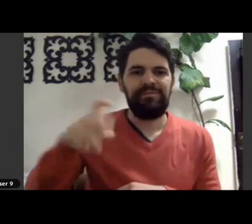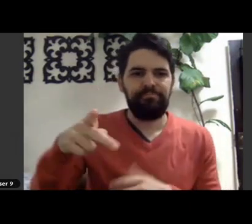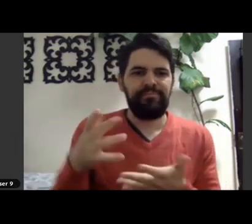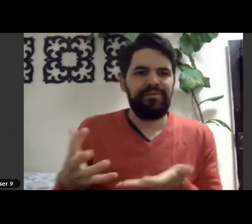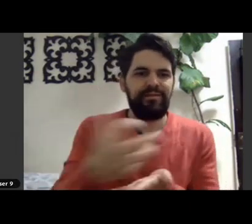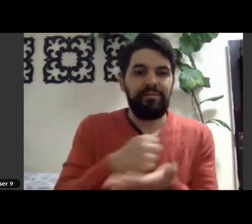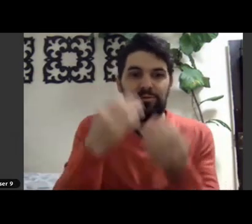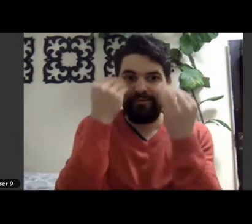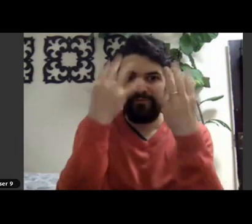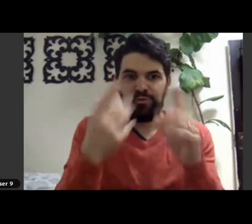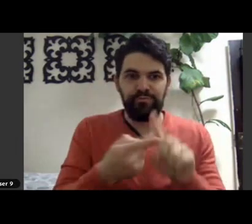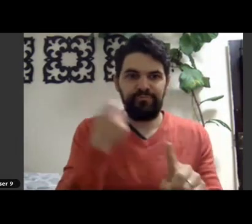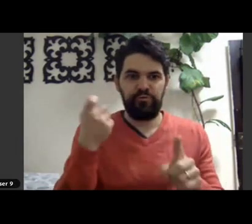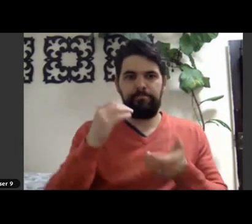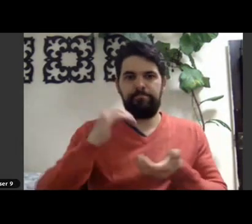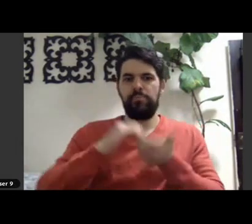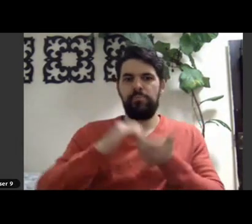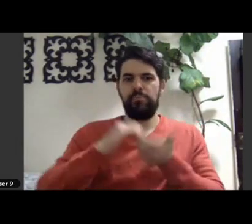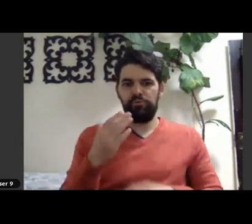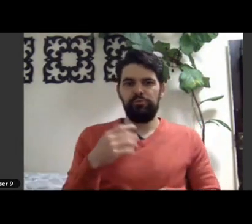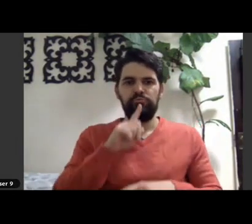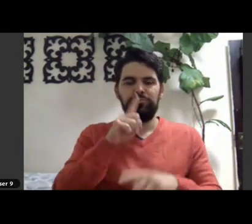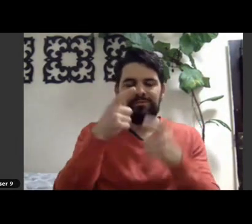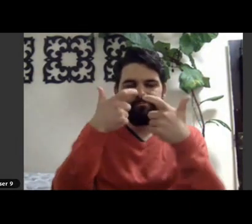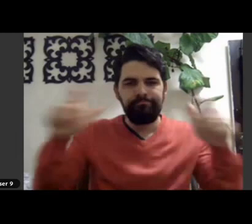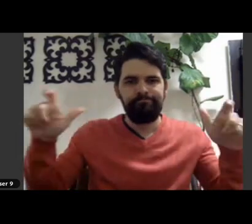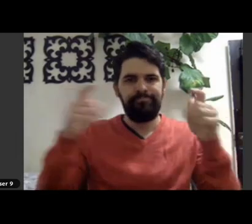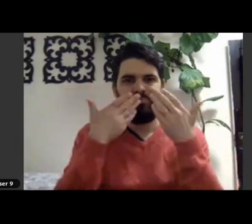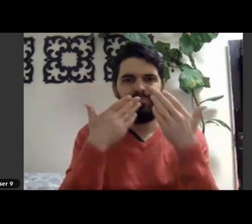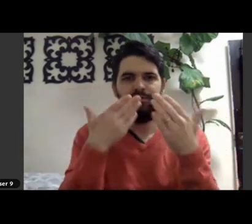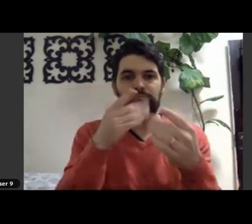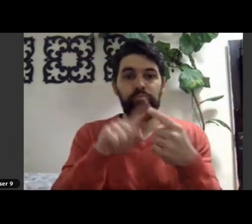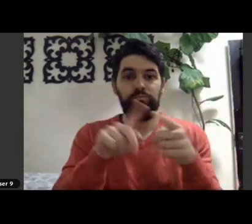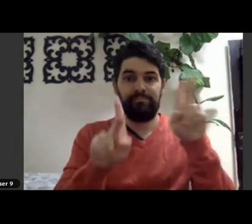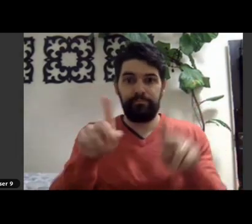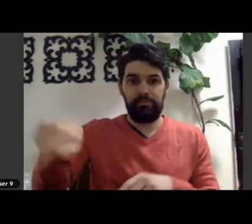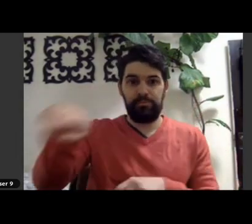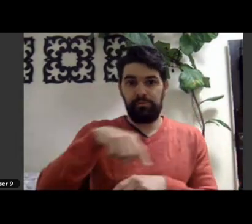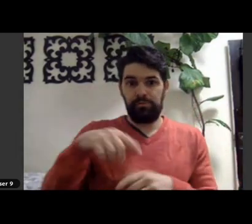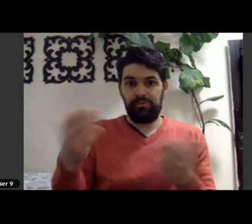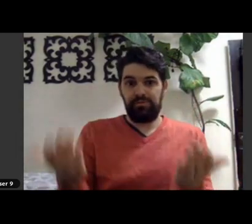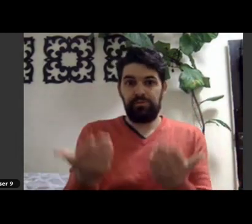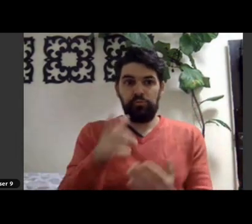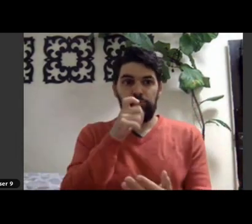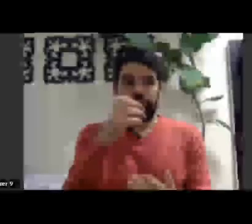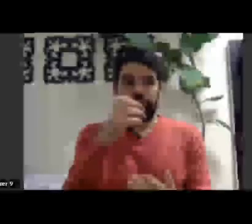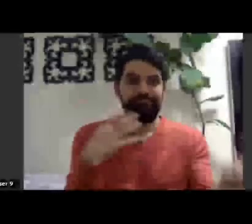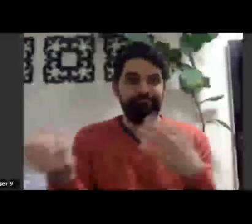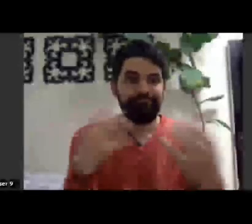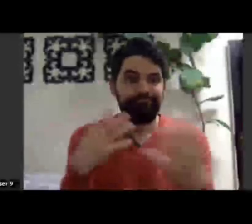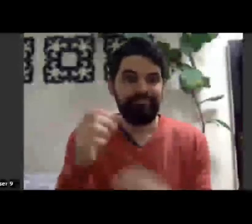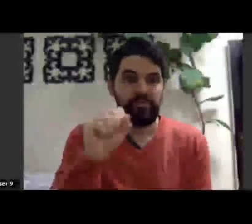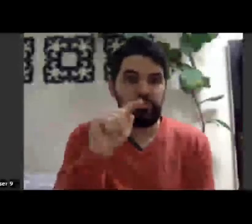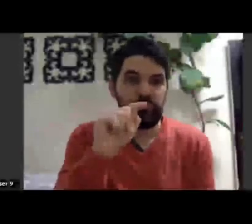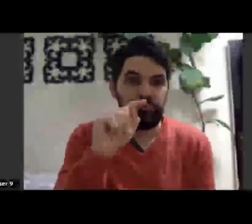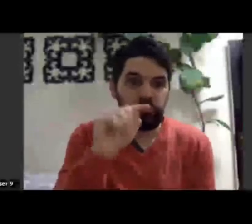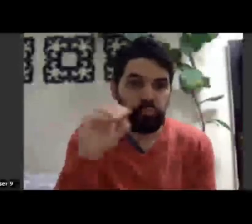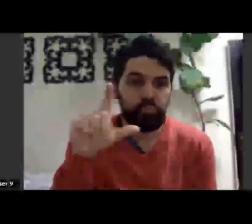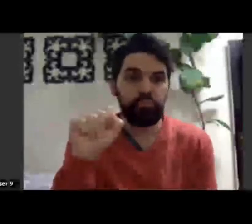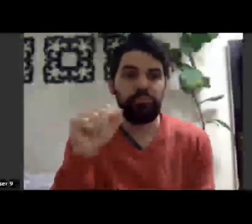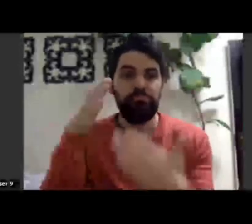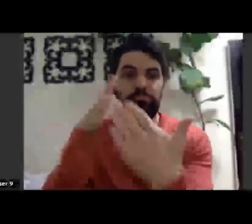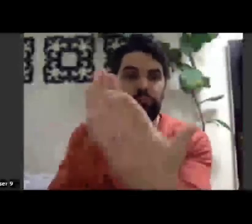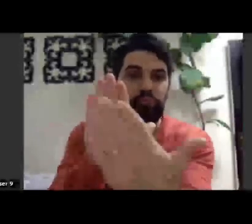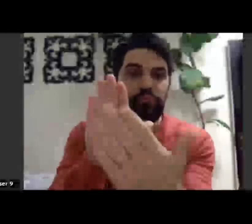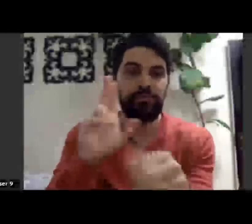collected. And we started this study under DEEP to collect information from our partners. And I want to